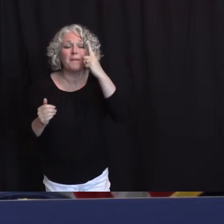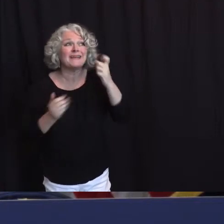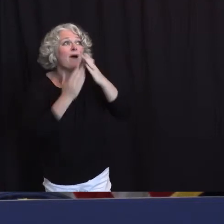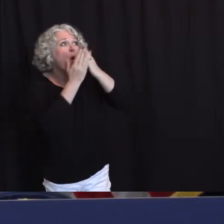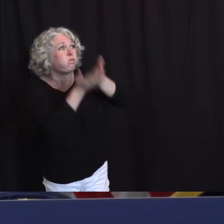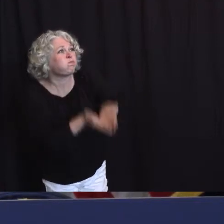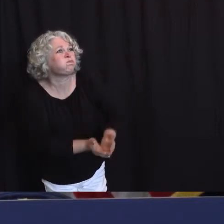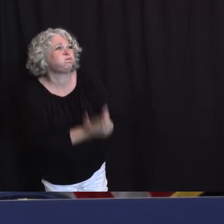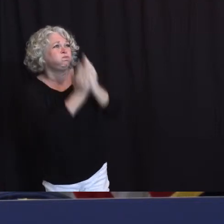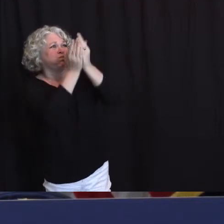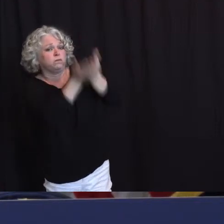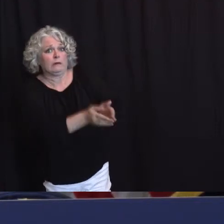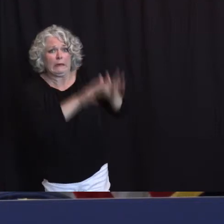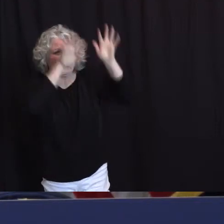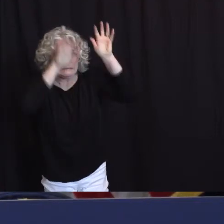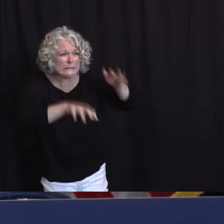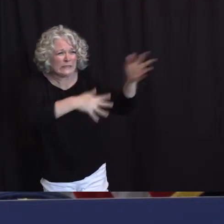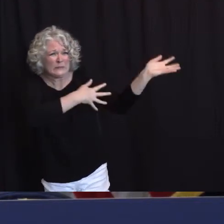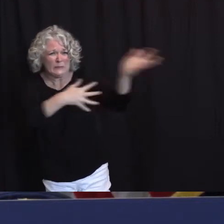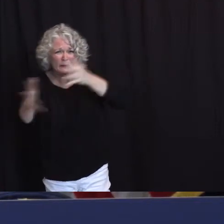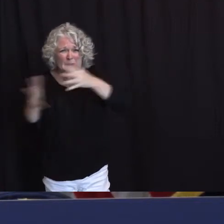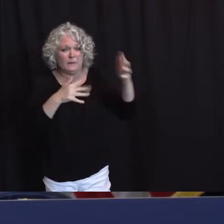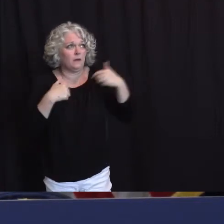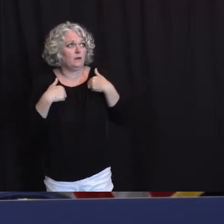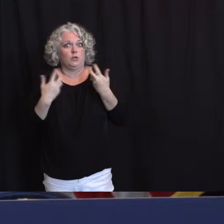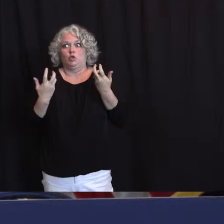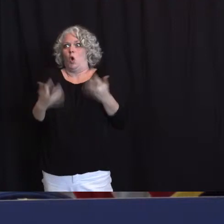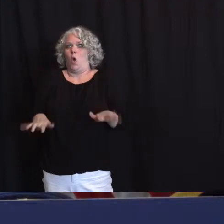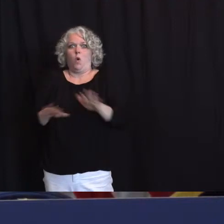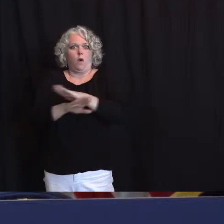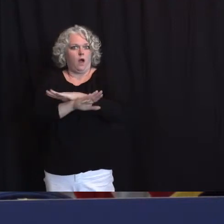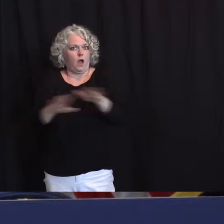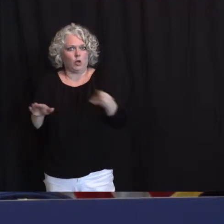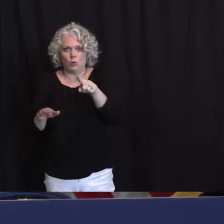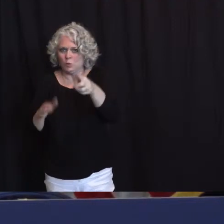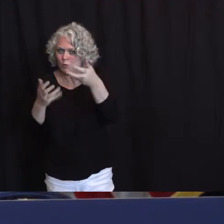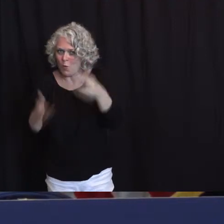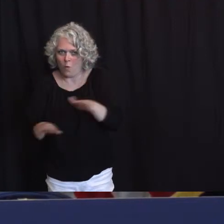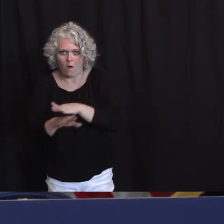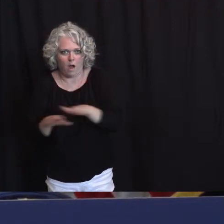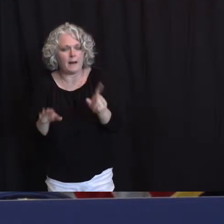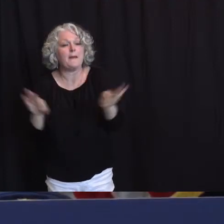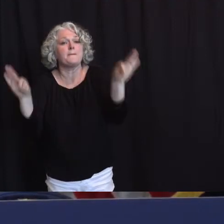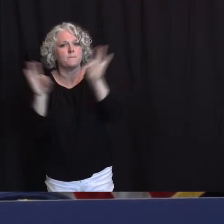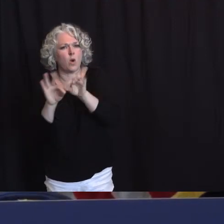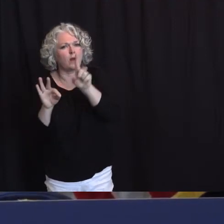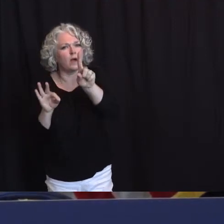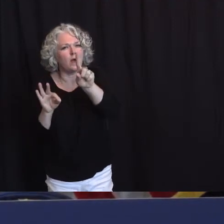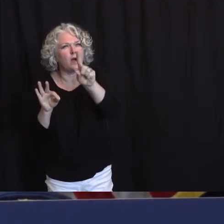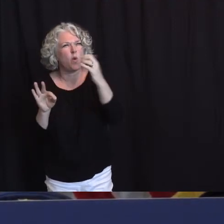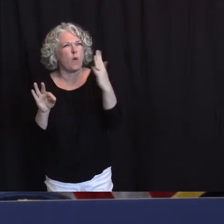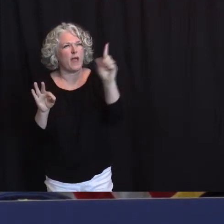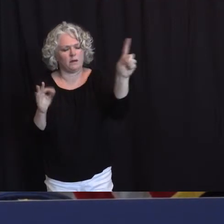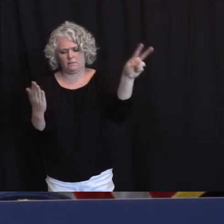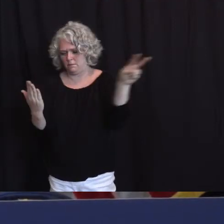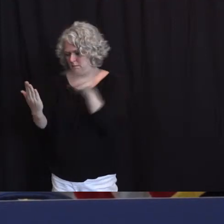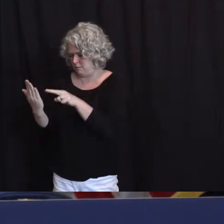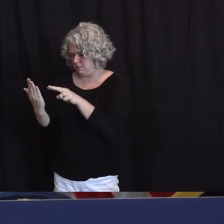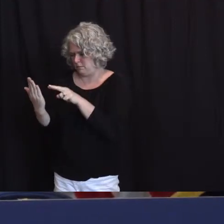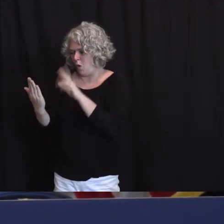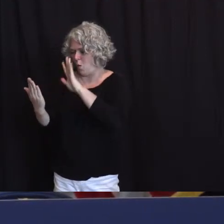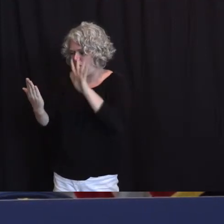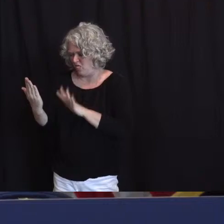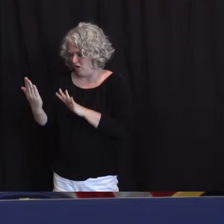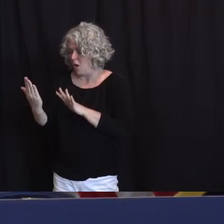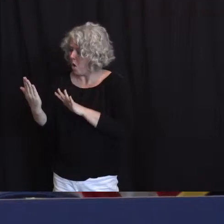during some of those thunderstorms is the last place you want to be. So I just remind people to check that local forecast before you head out on your vessel.